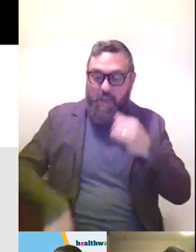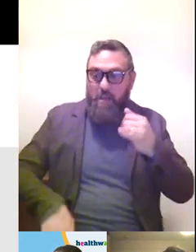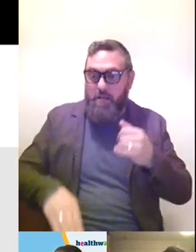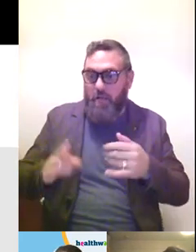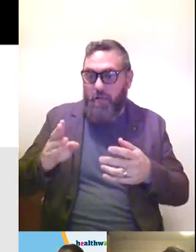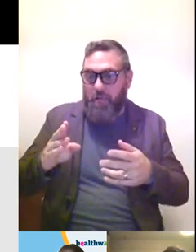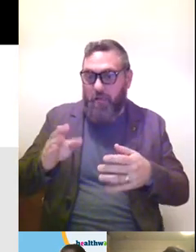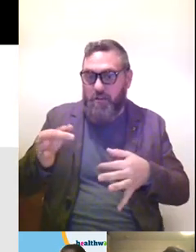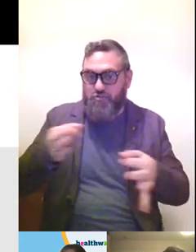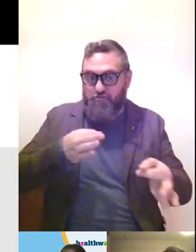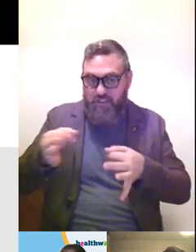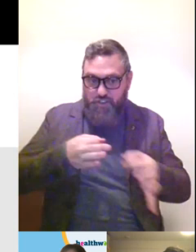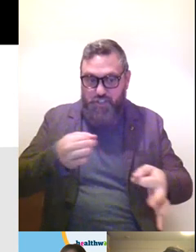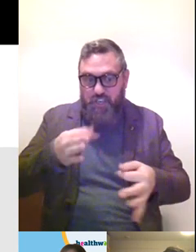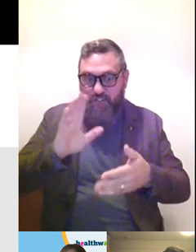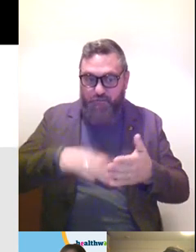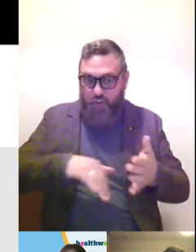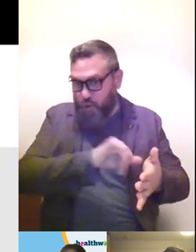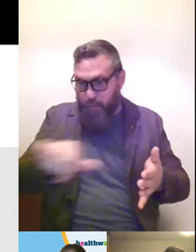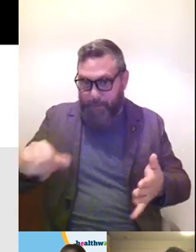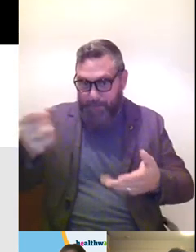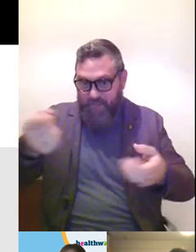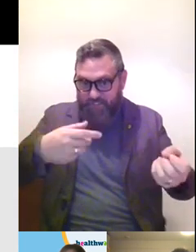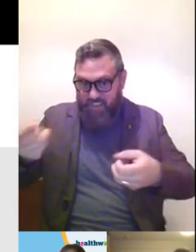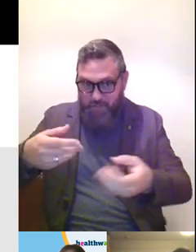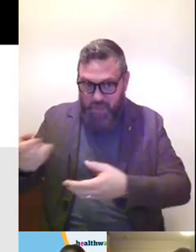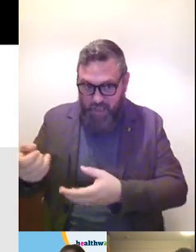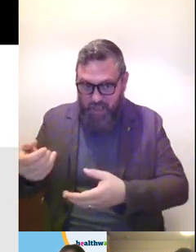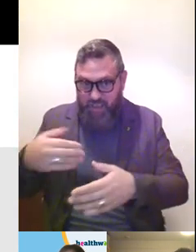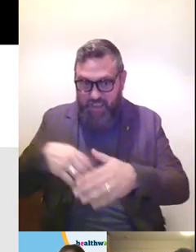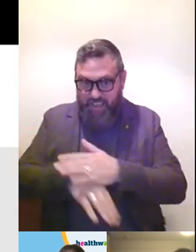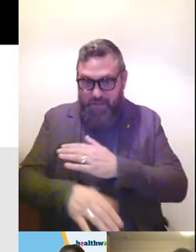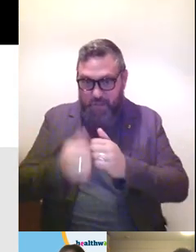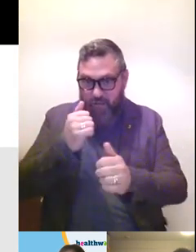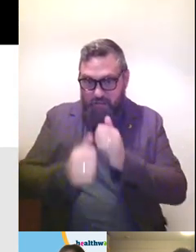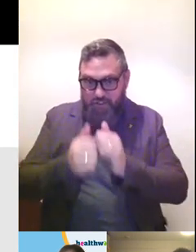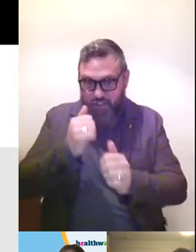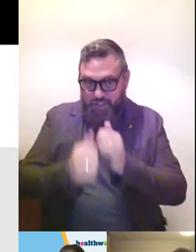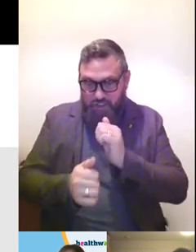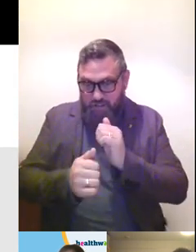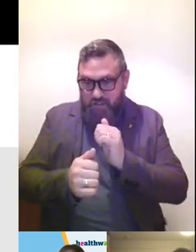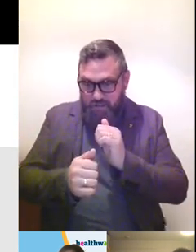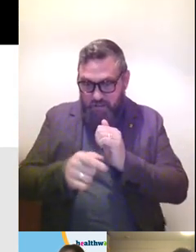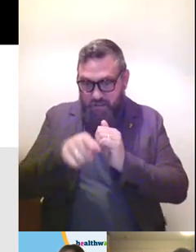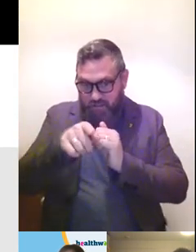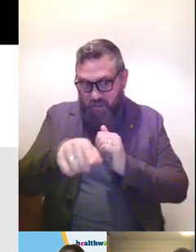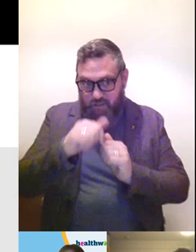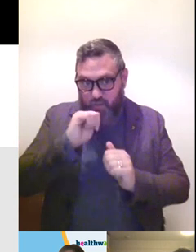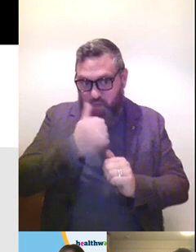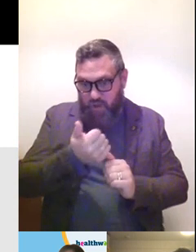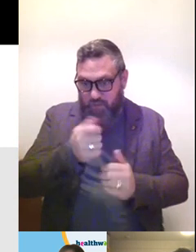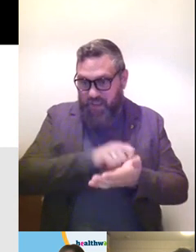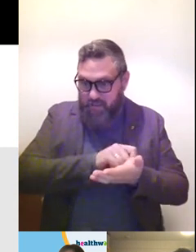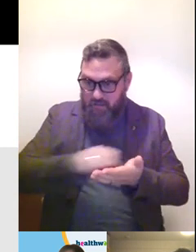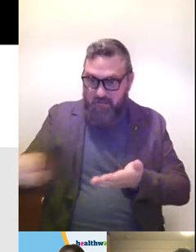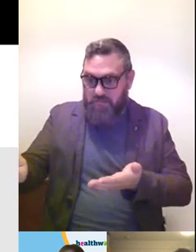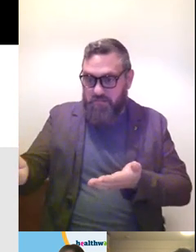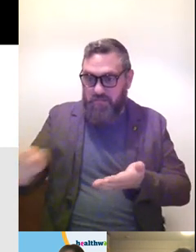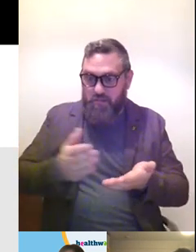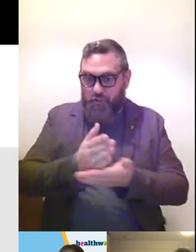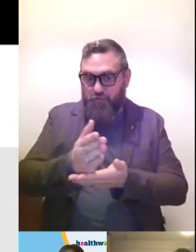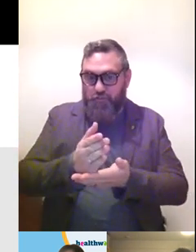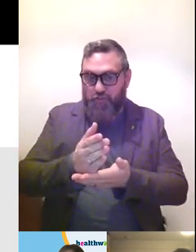takes account of feedback that we've received in March. That will be something that's signed off by the